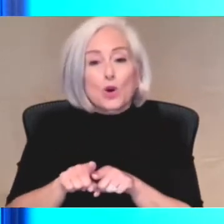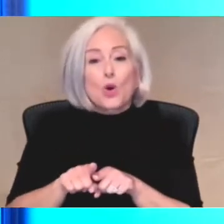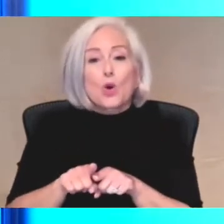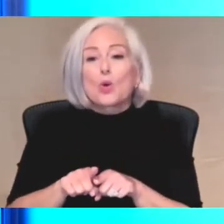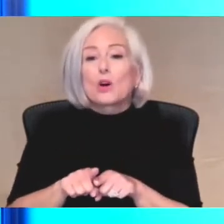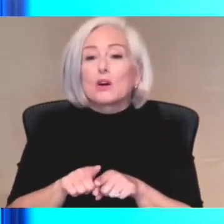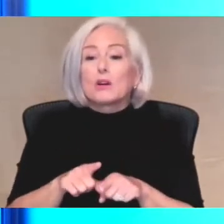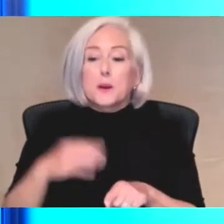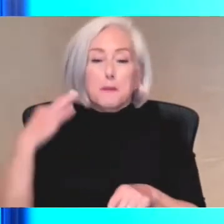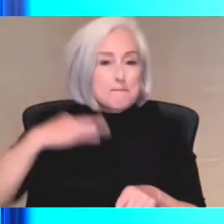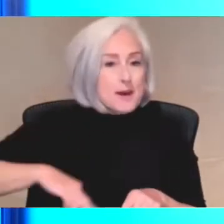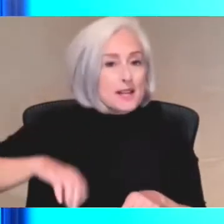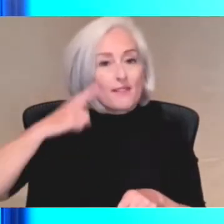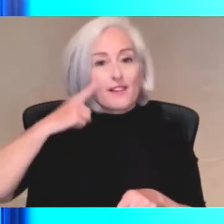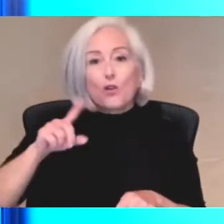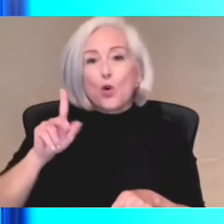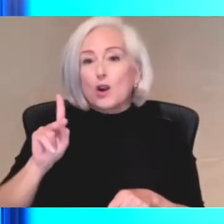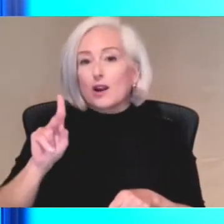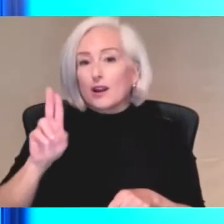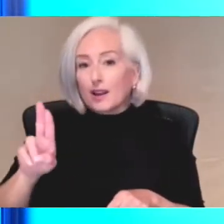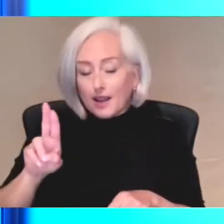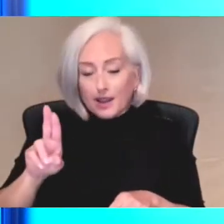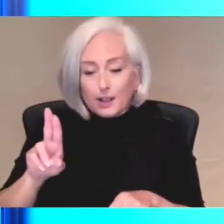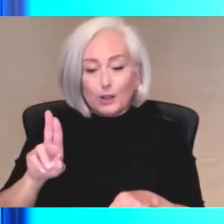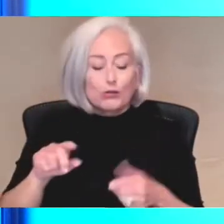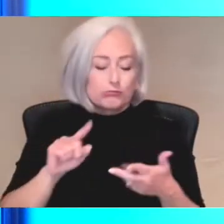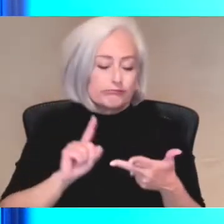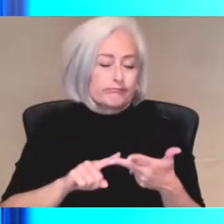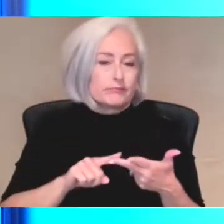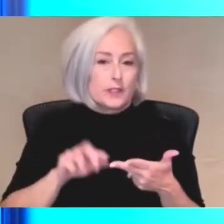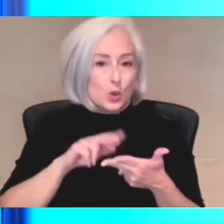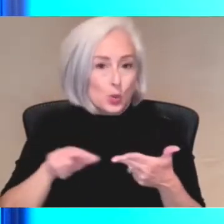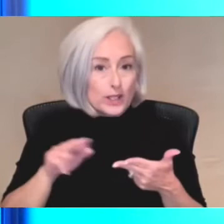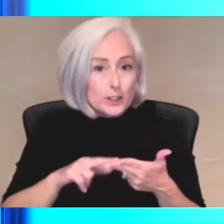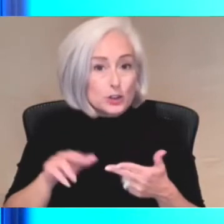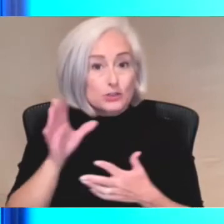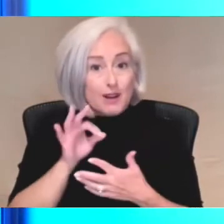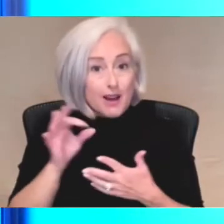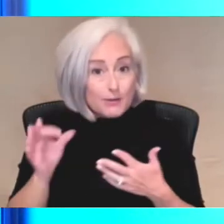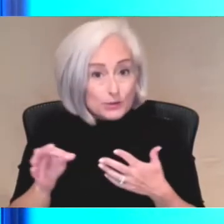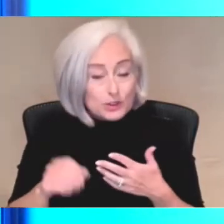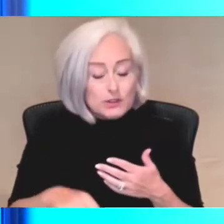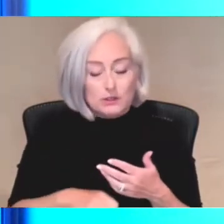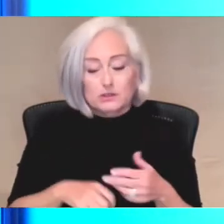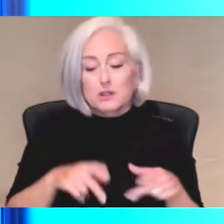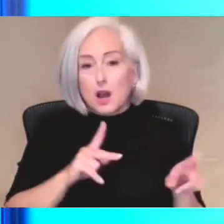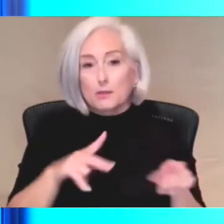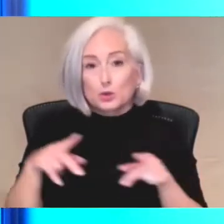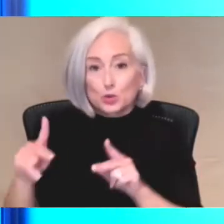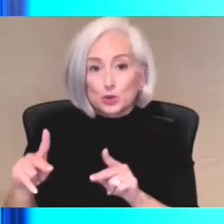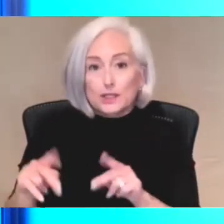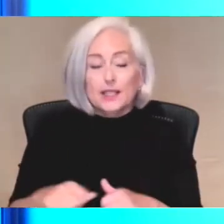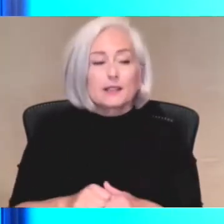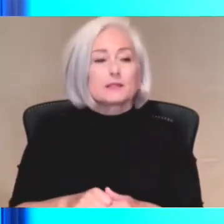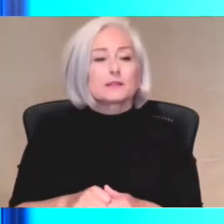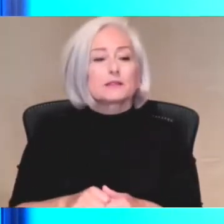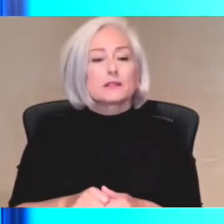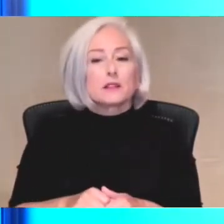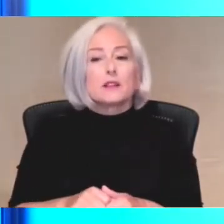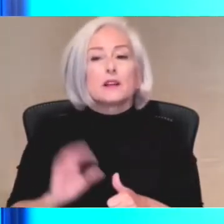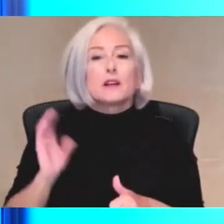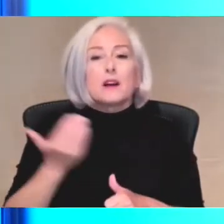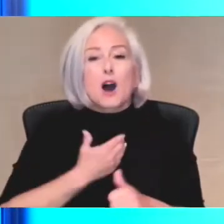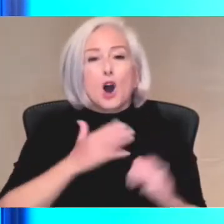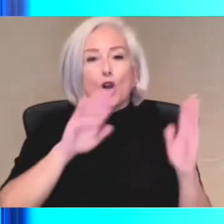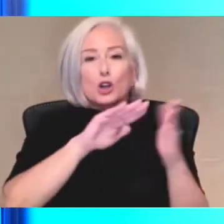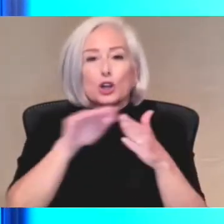and for research opportunities, but also for the community. We've been able to attract an amazing team of